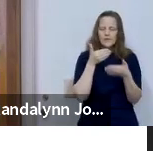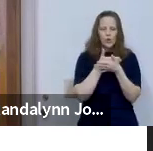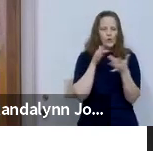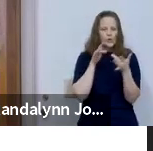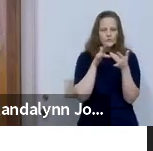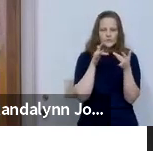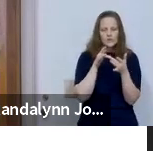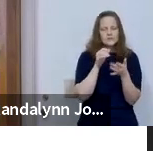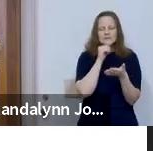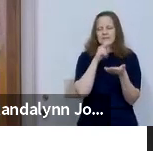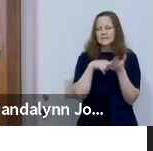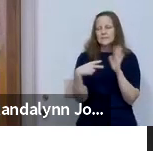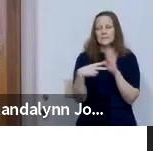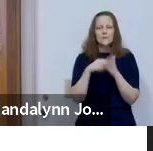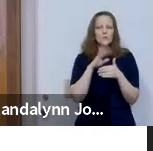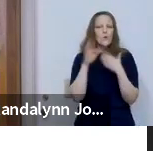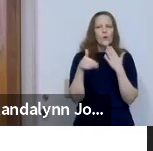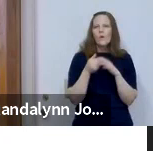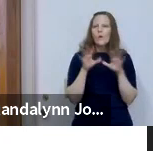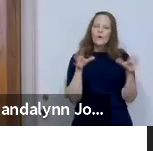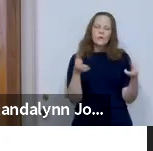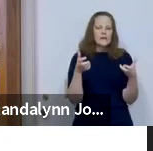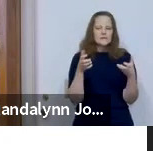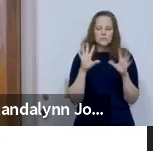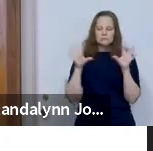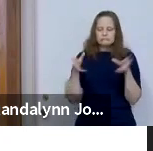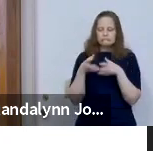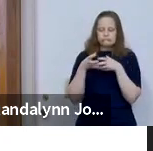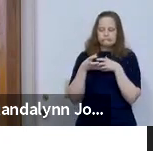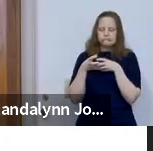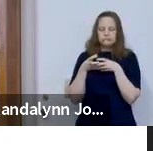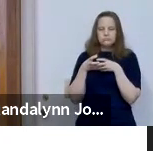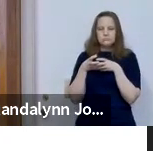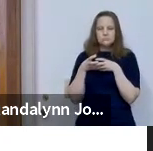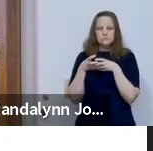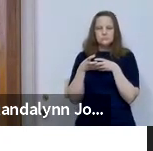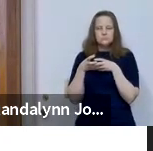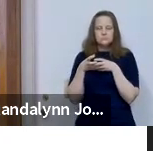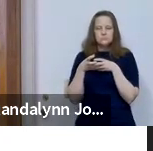mean that the entire class is going to have to quarantine or be